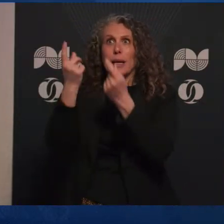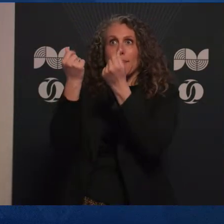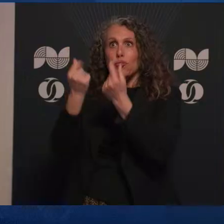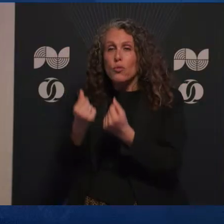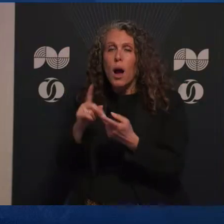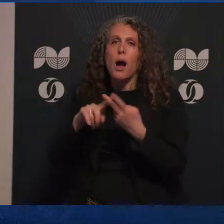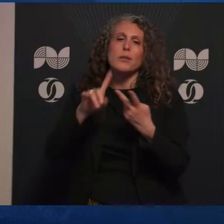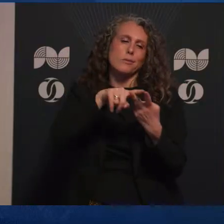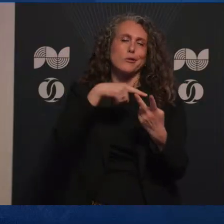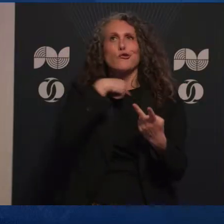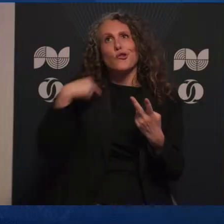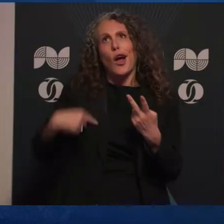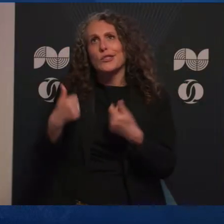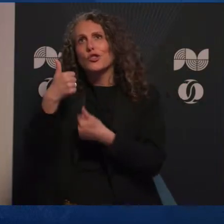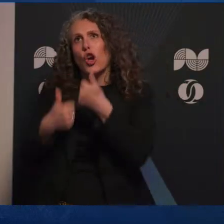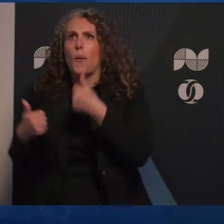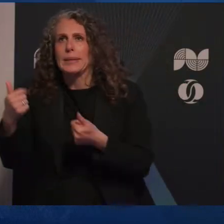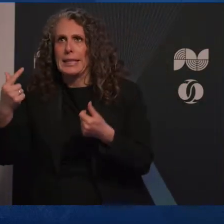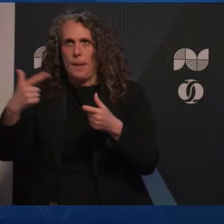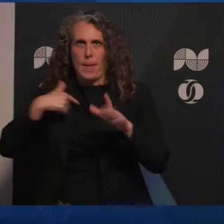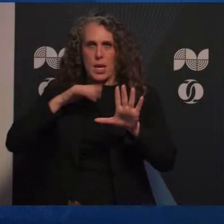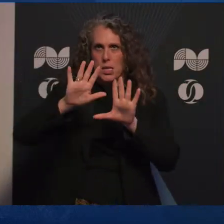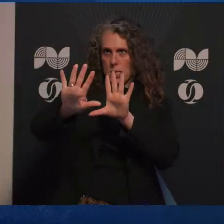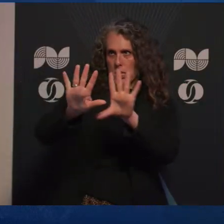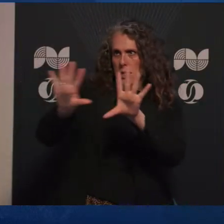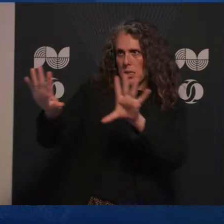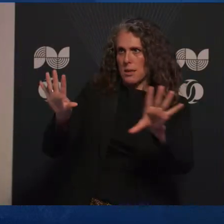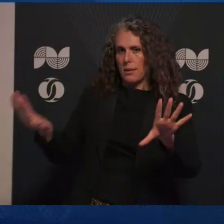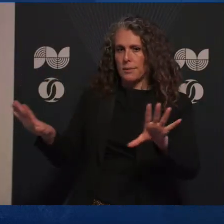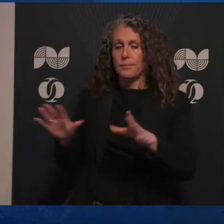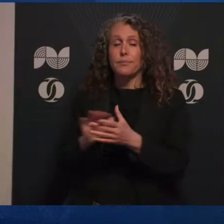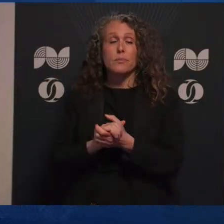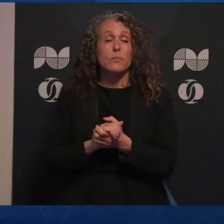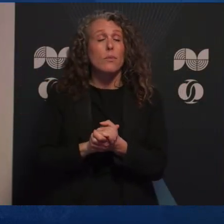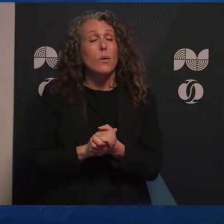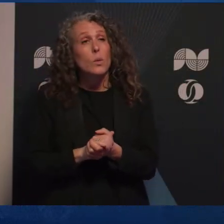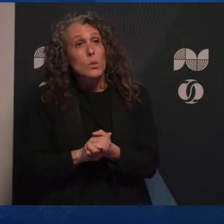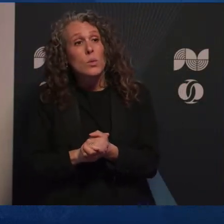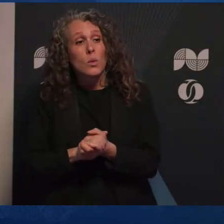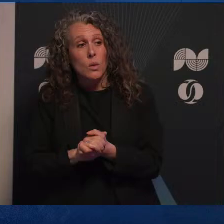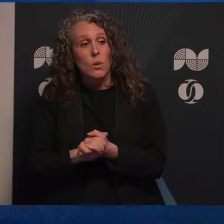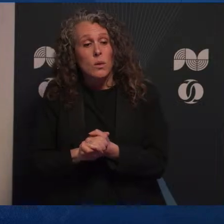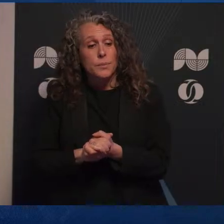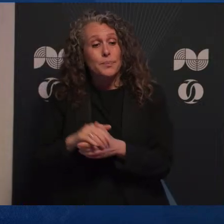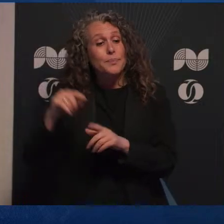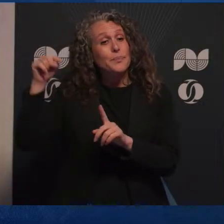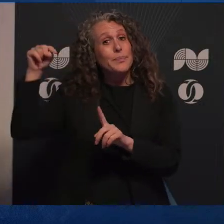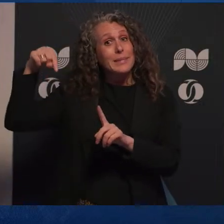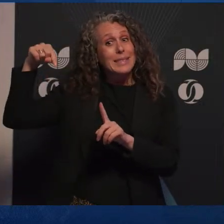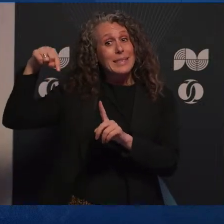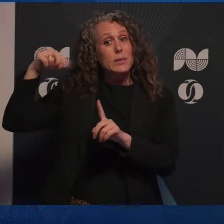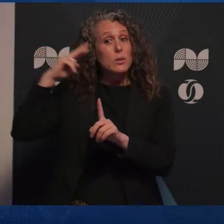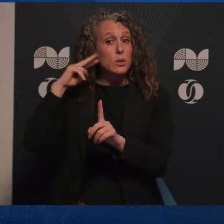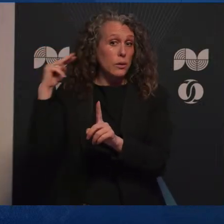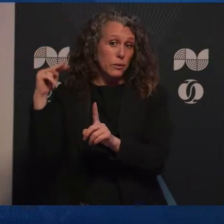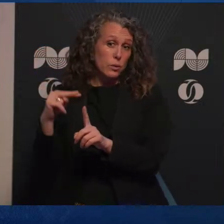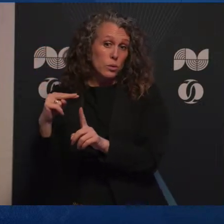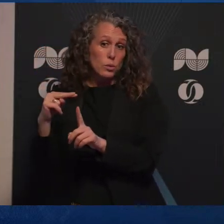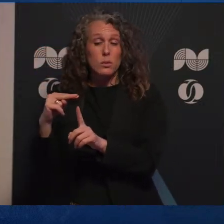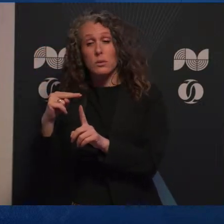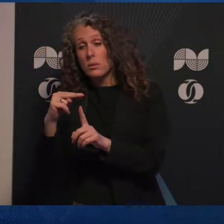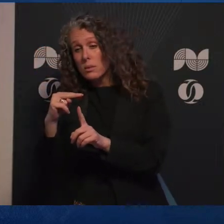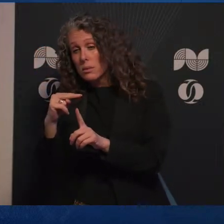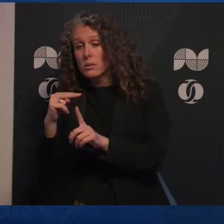Chinese competition. And so here there is a risk, I think, that we might be